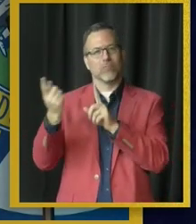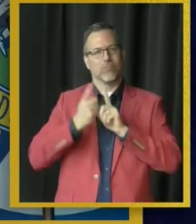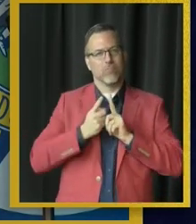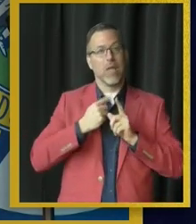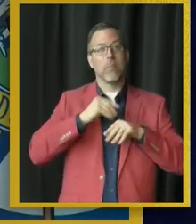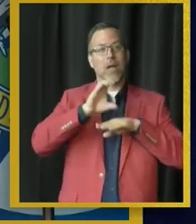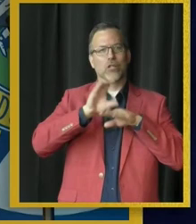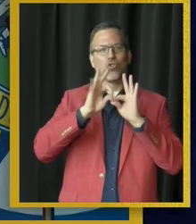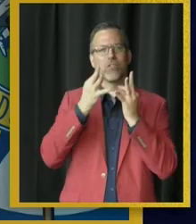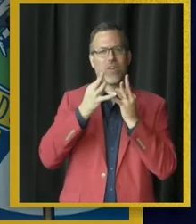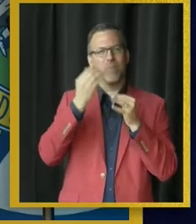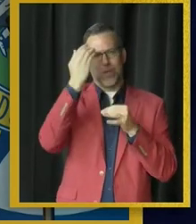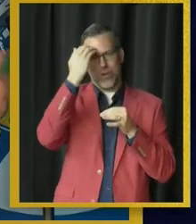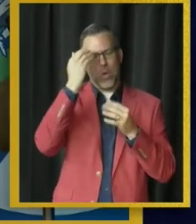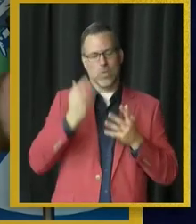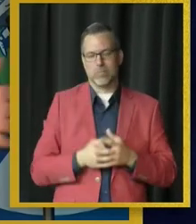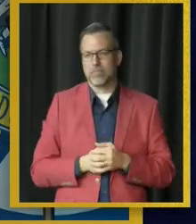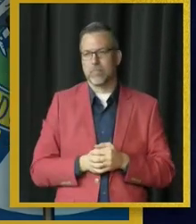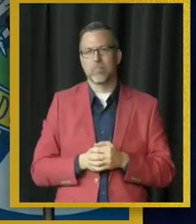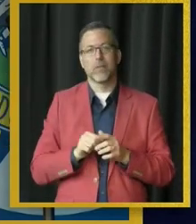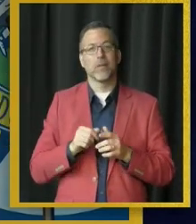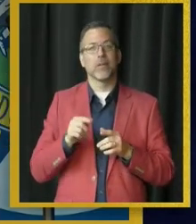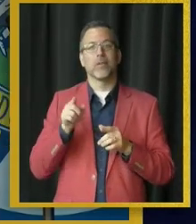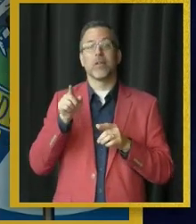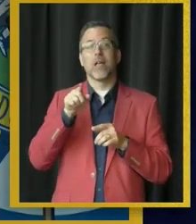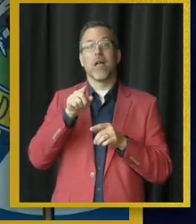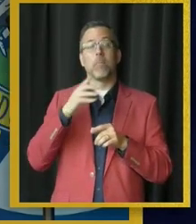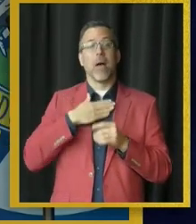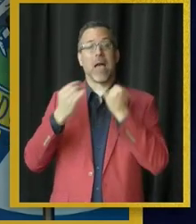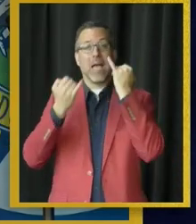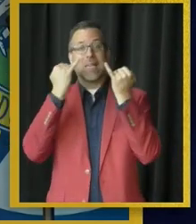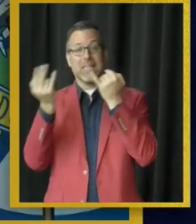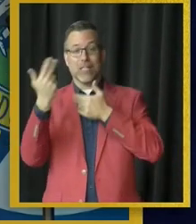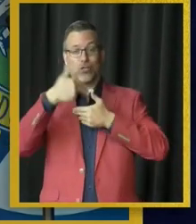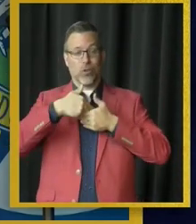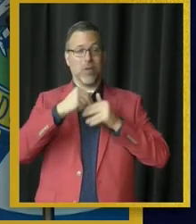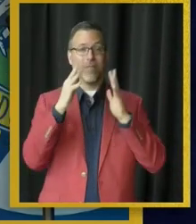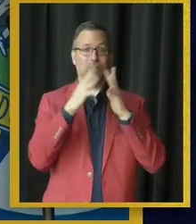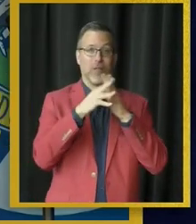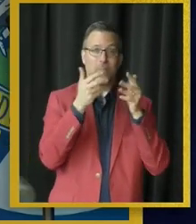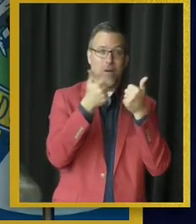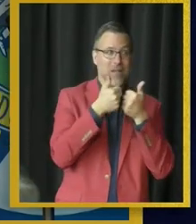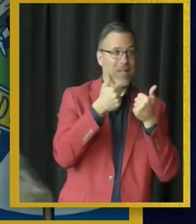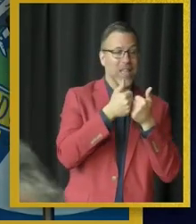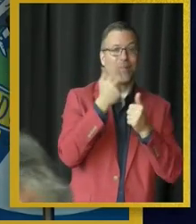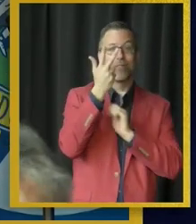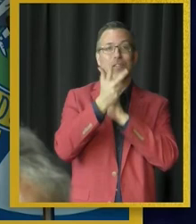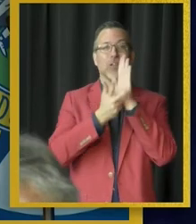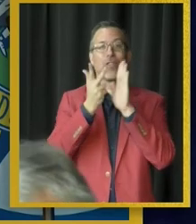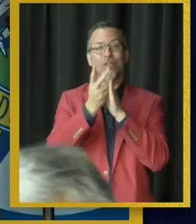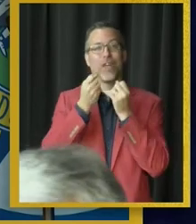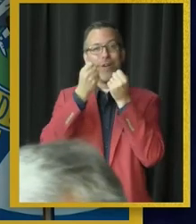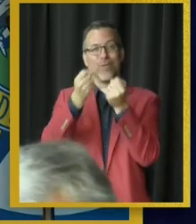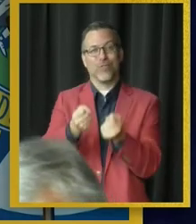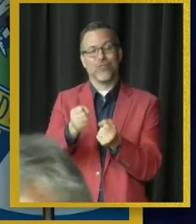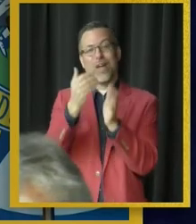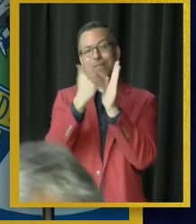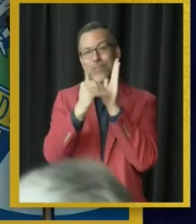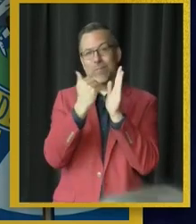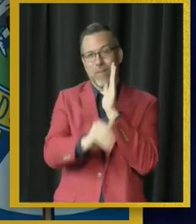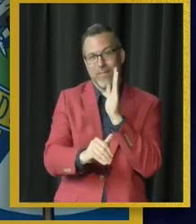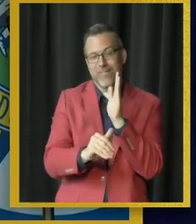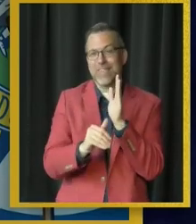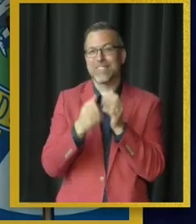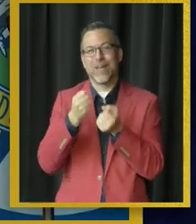knows them. They go to football games with me, take the 3-hour drive to Memphis, the car, our own